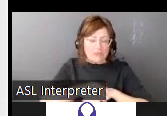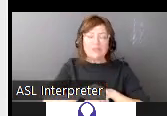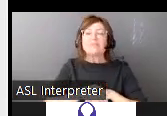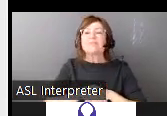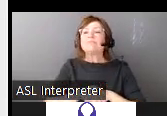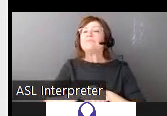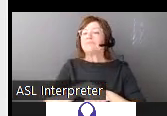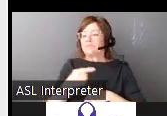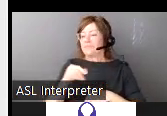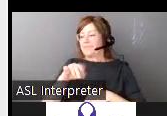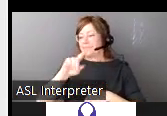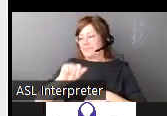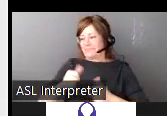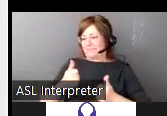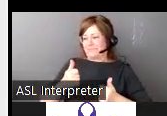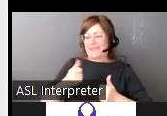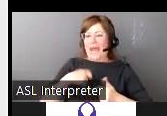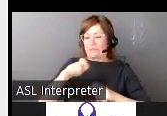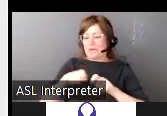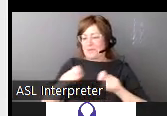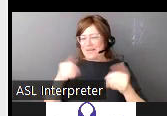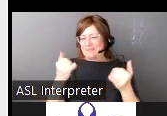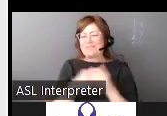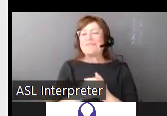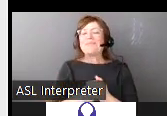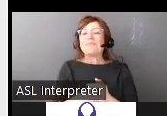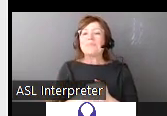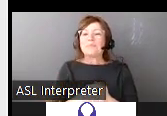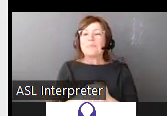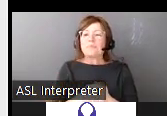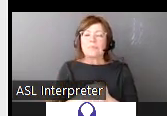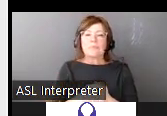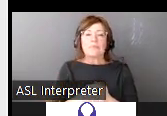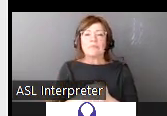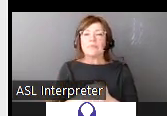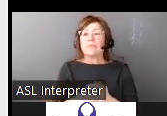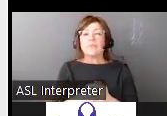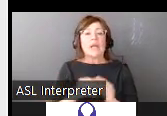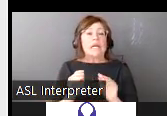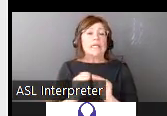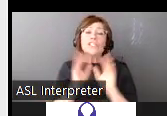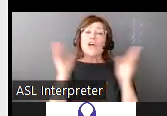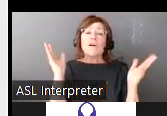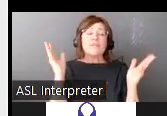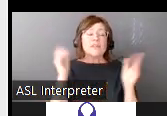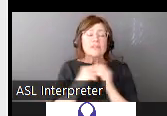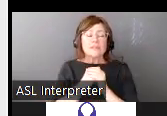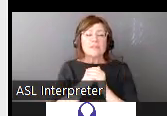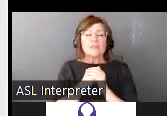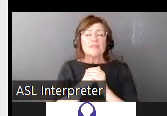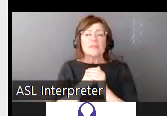I would quickly conclude. So, well, it's evident that,